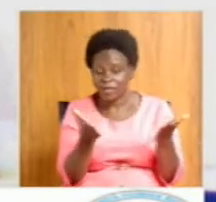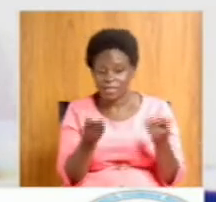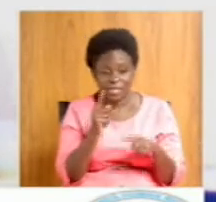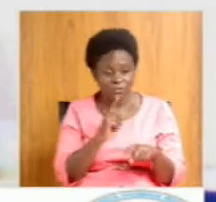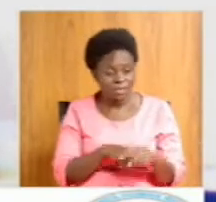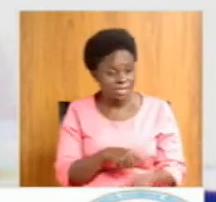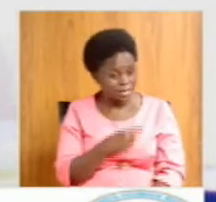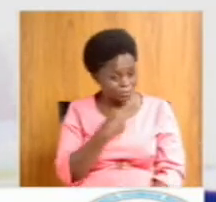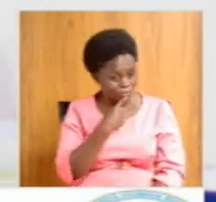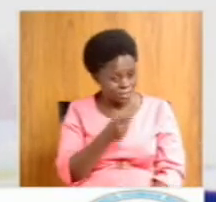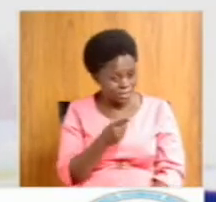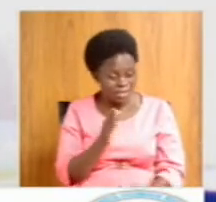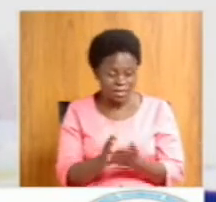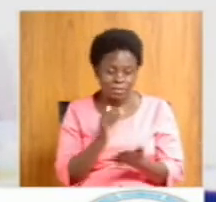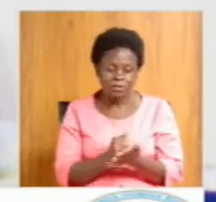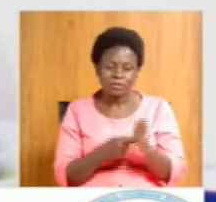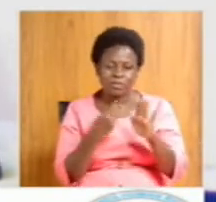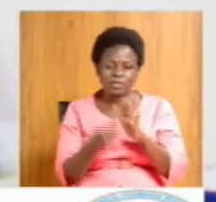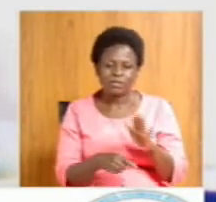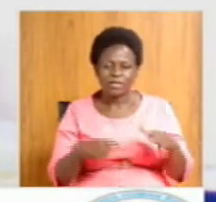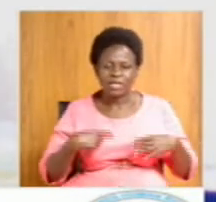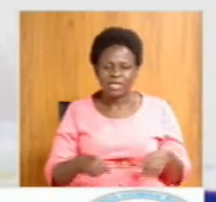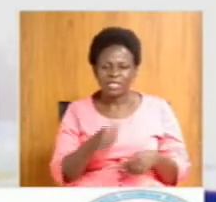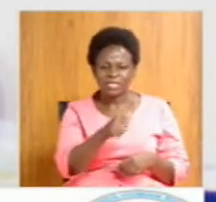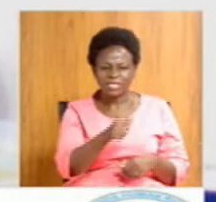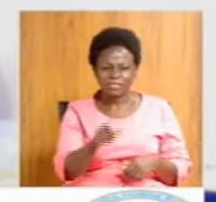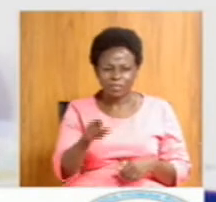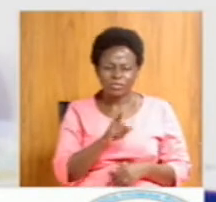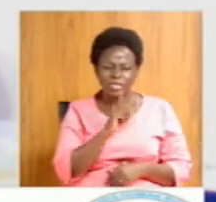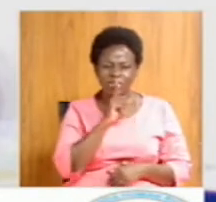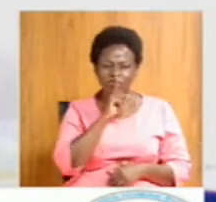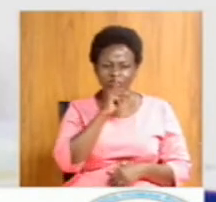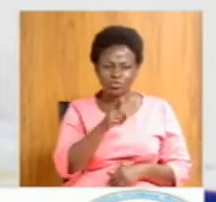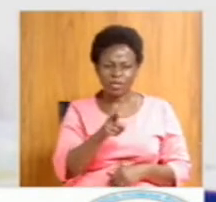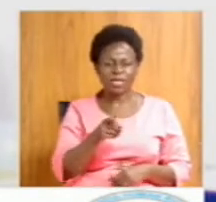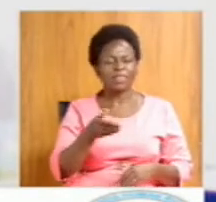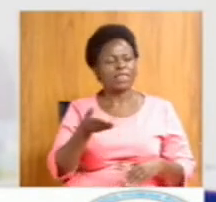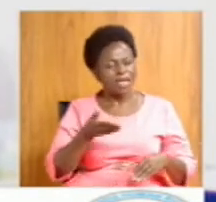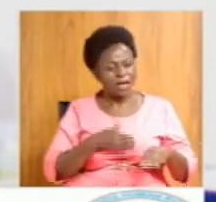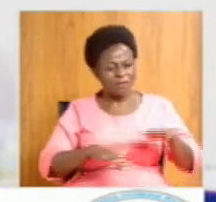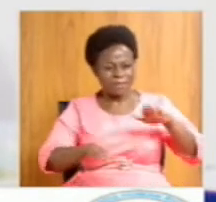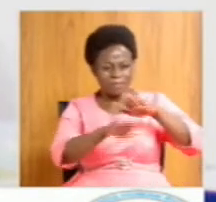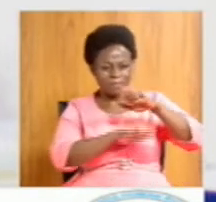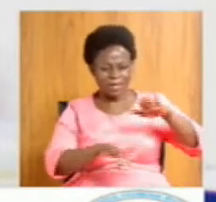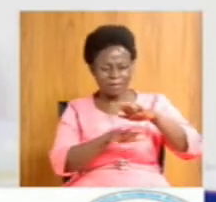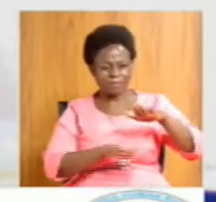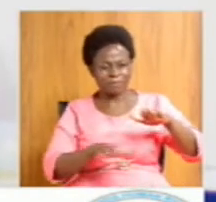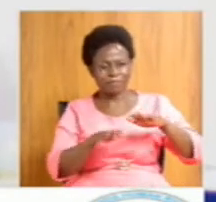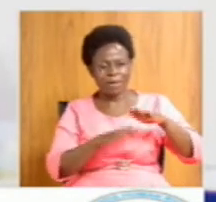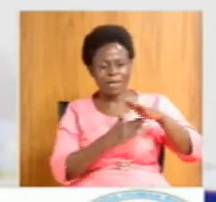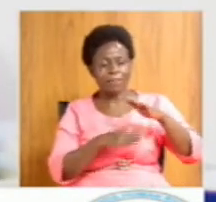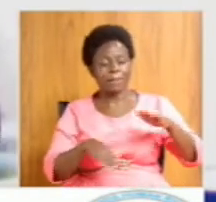time to say because of these situations let each and every hospital ensure that they have the minimum basics I think that's very